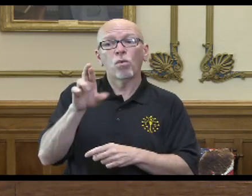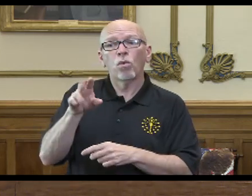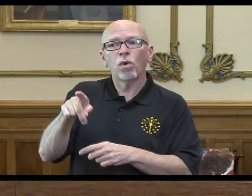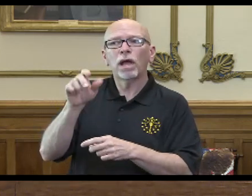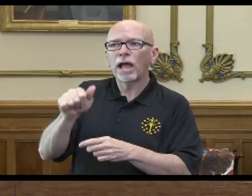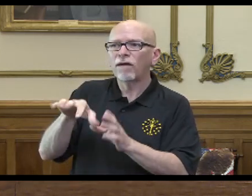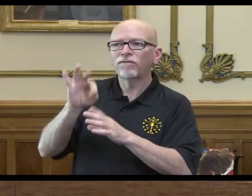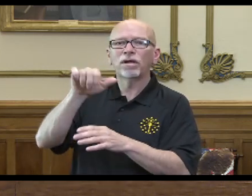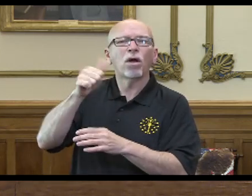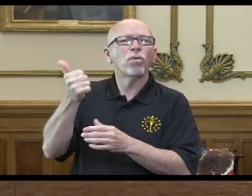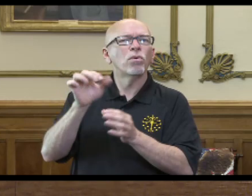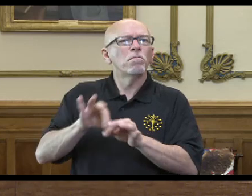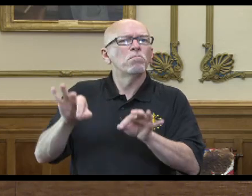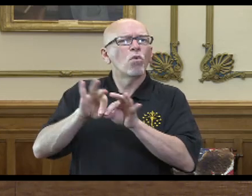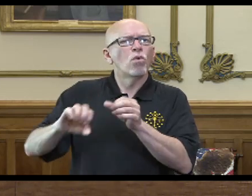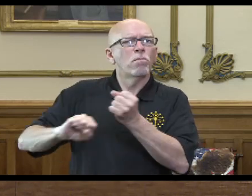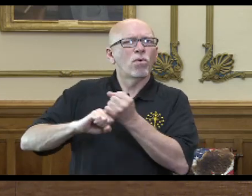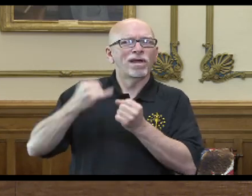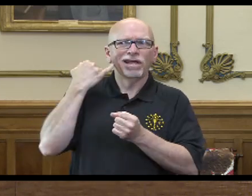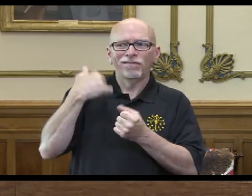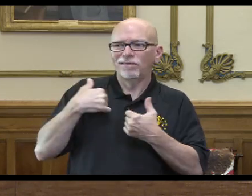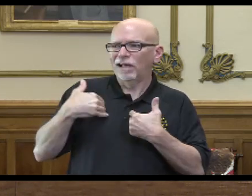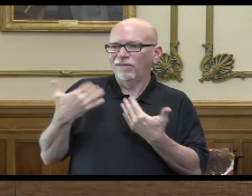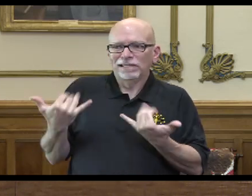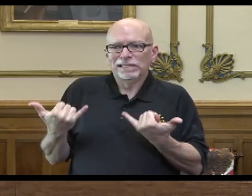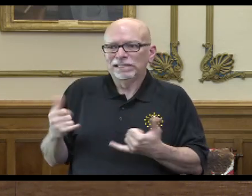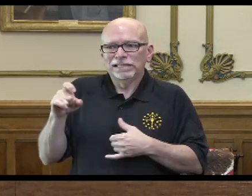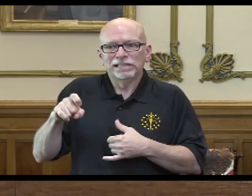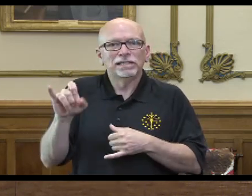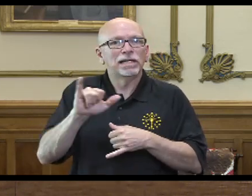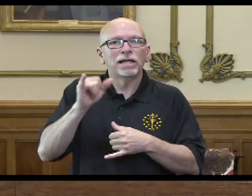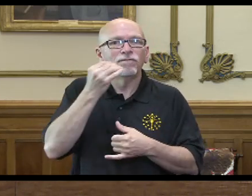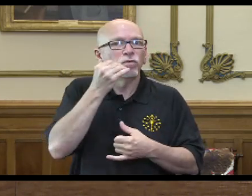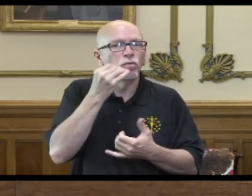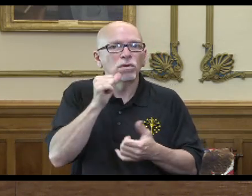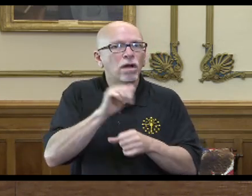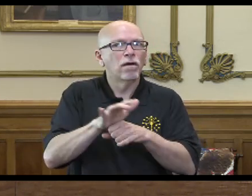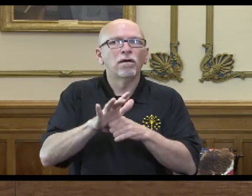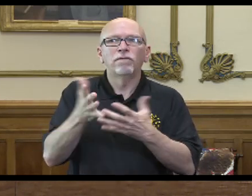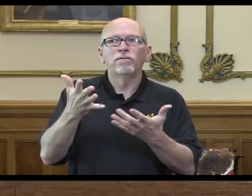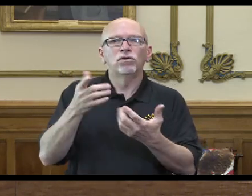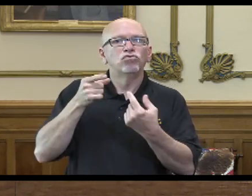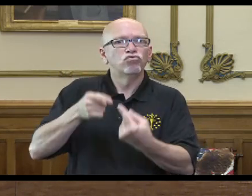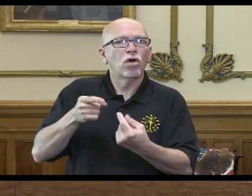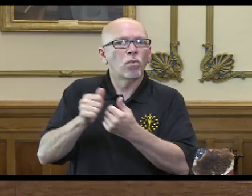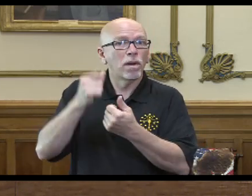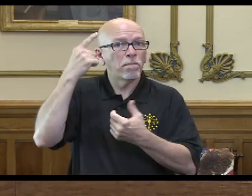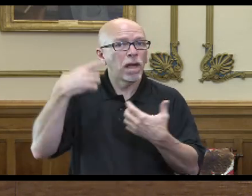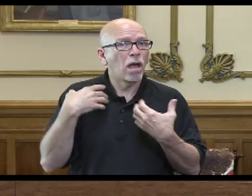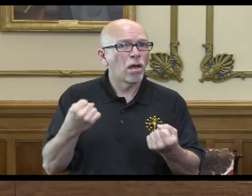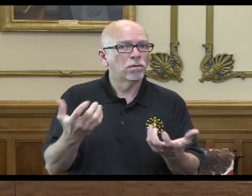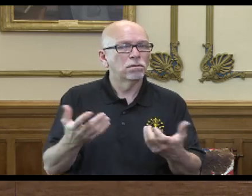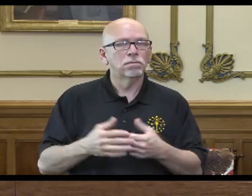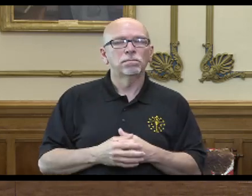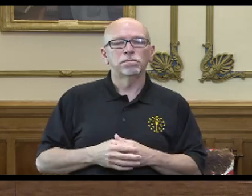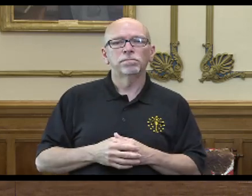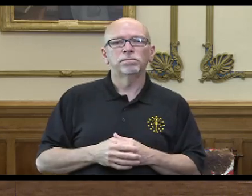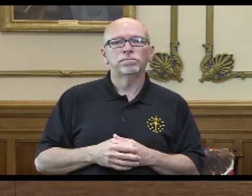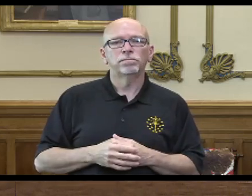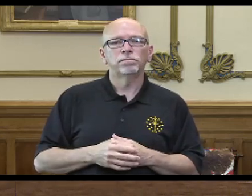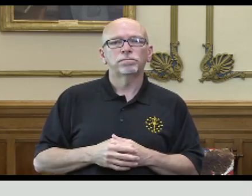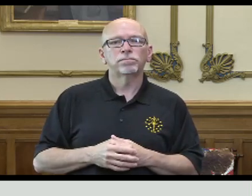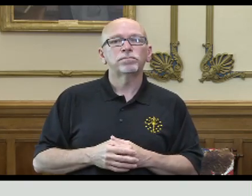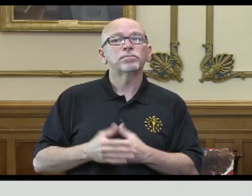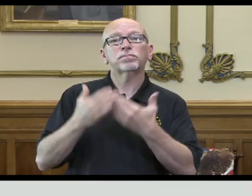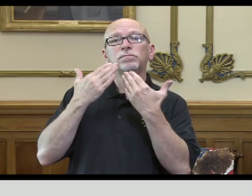other critical support if they have immediate needs like food insecurity or struggles with mental health.